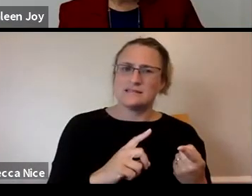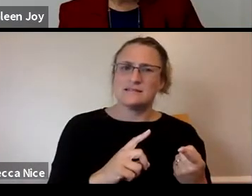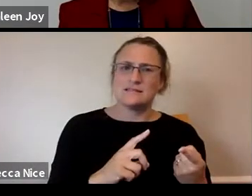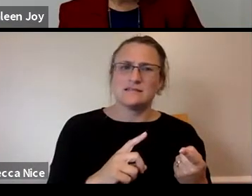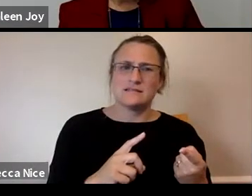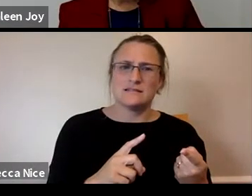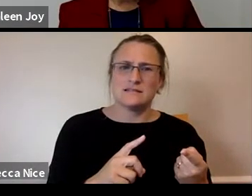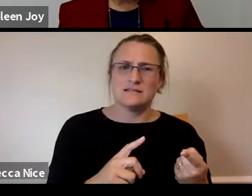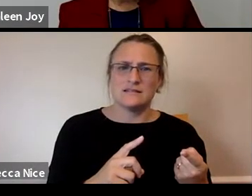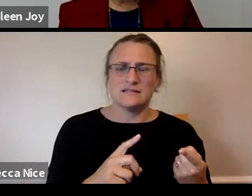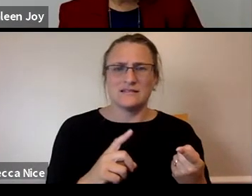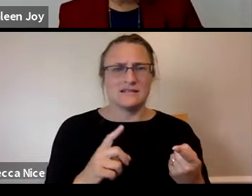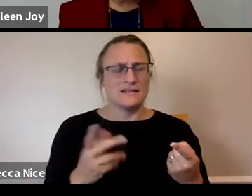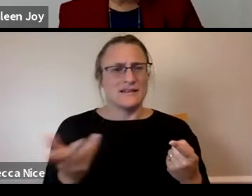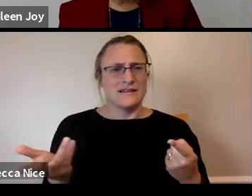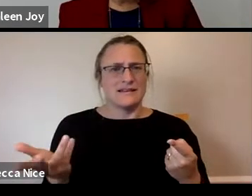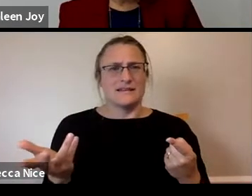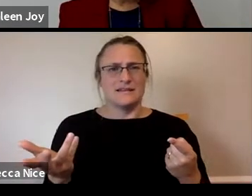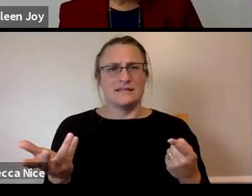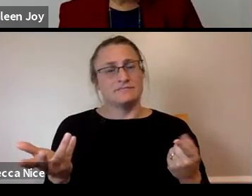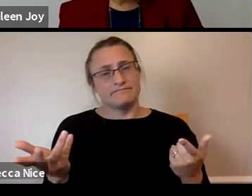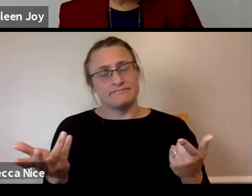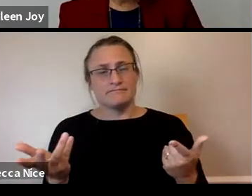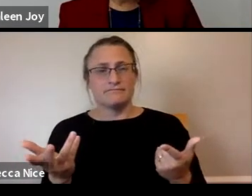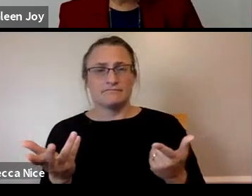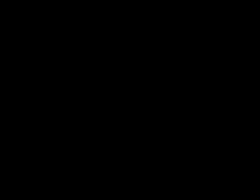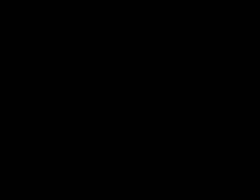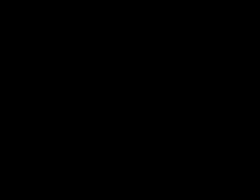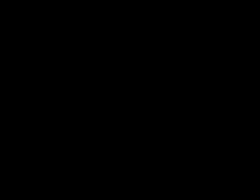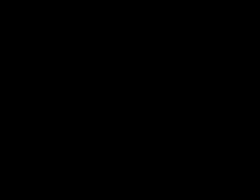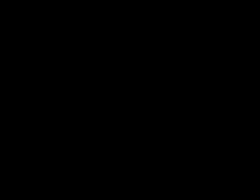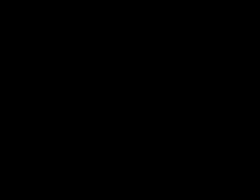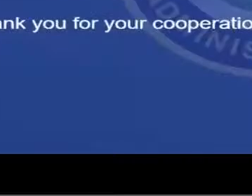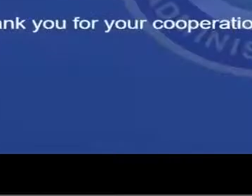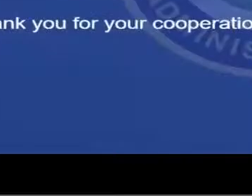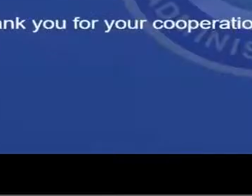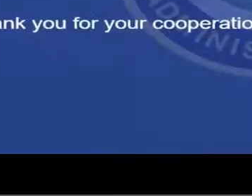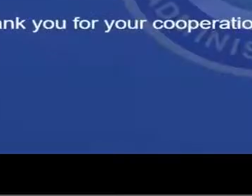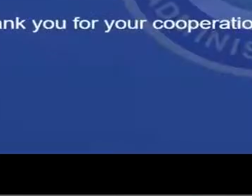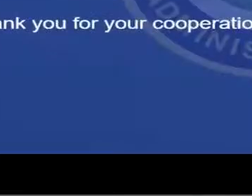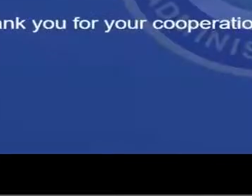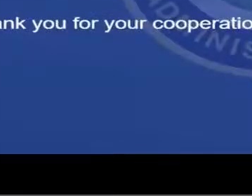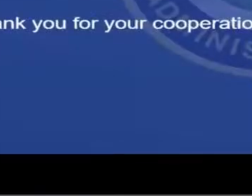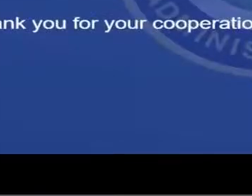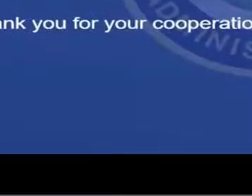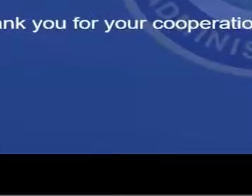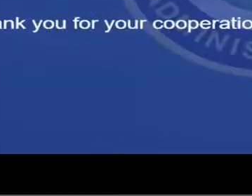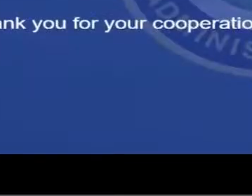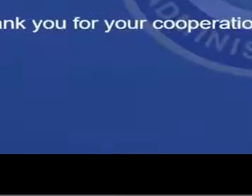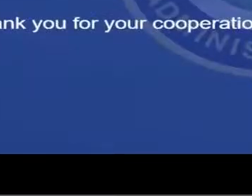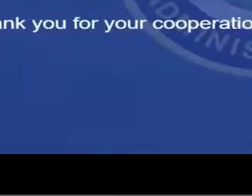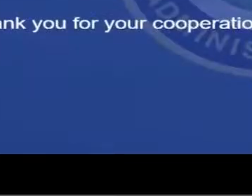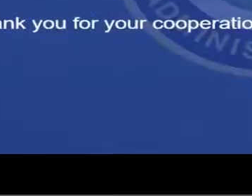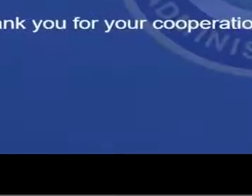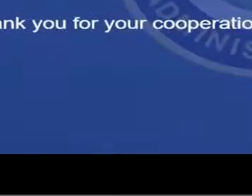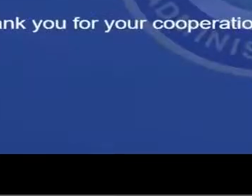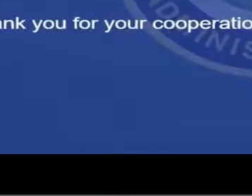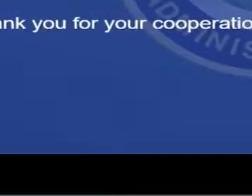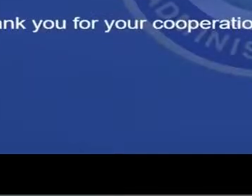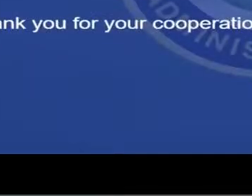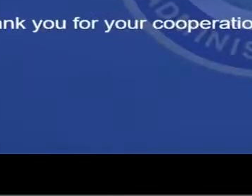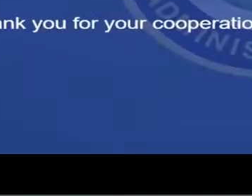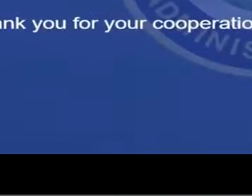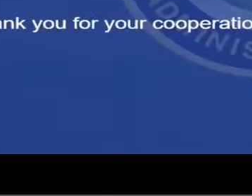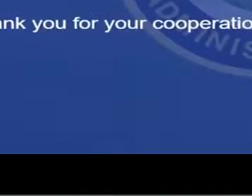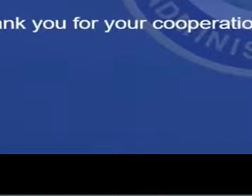That's kind of it. That's kind of where we are. I appreciate your time. Thank you, Your